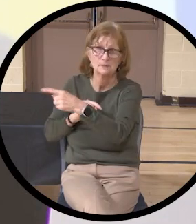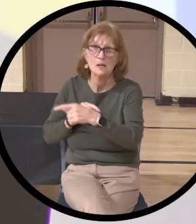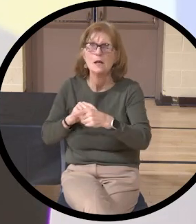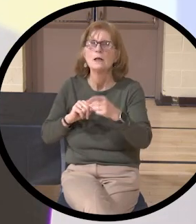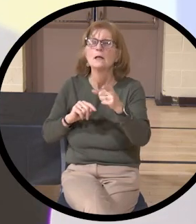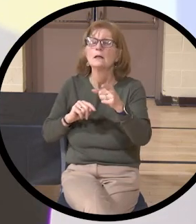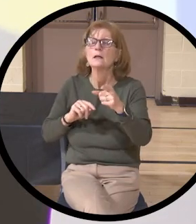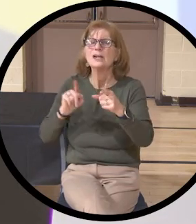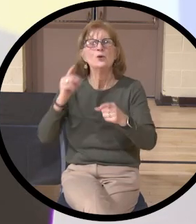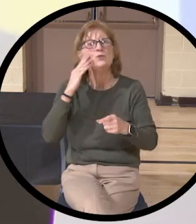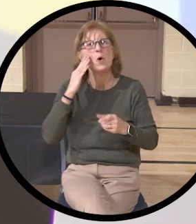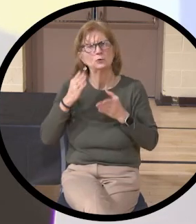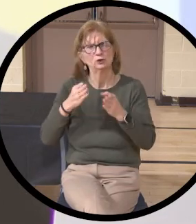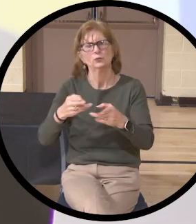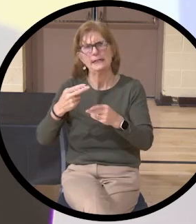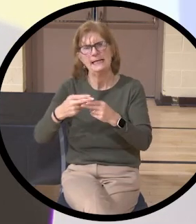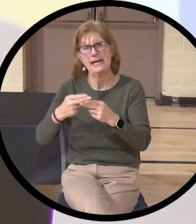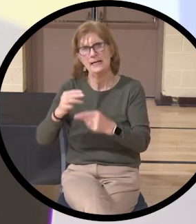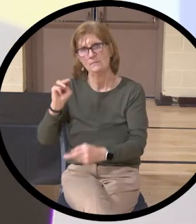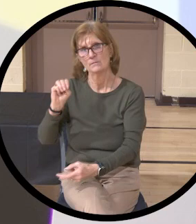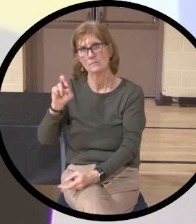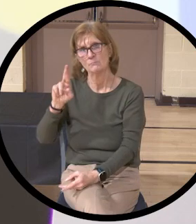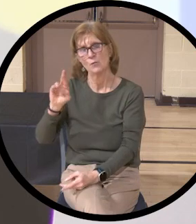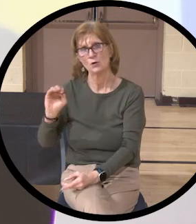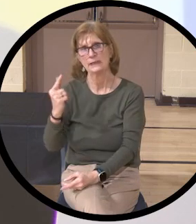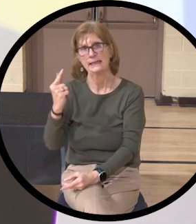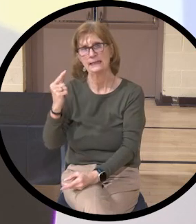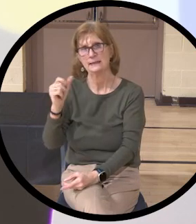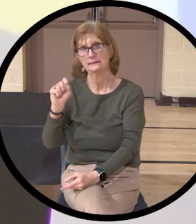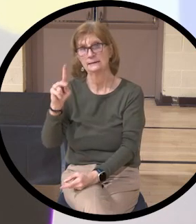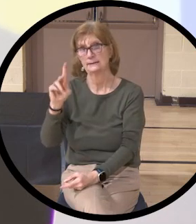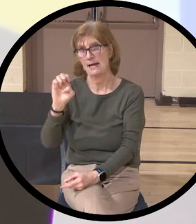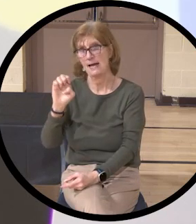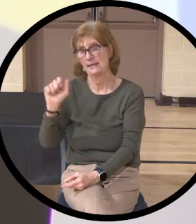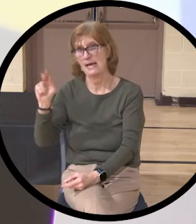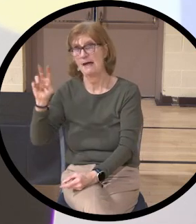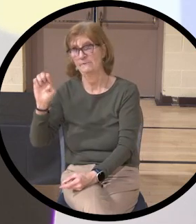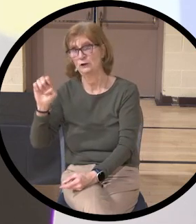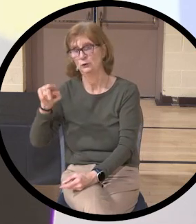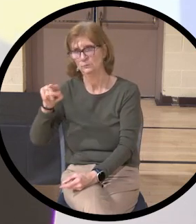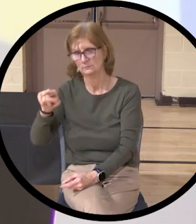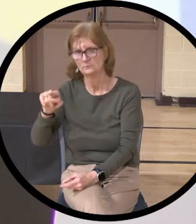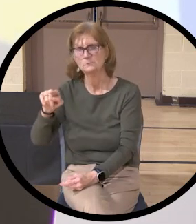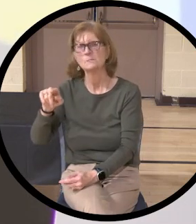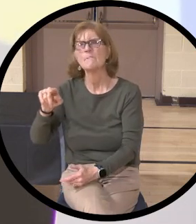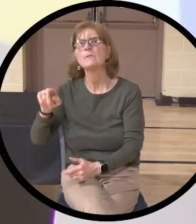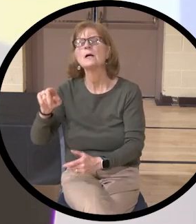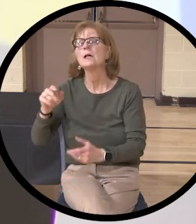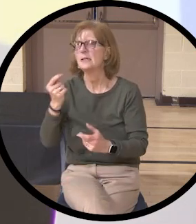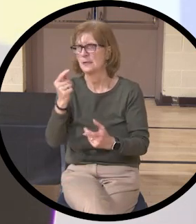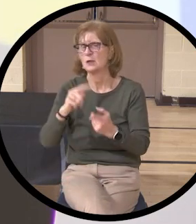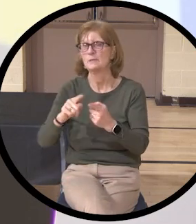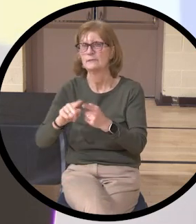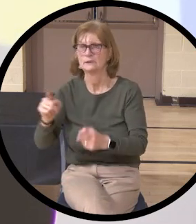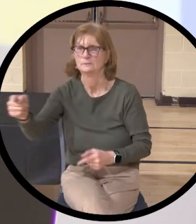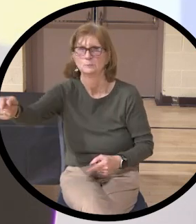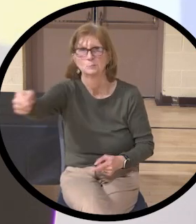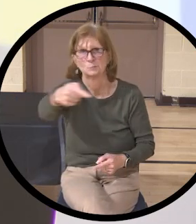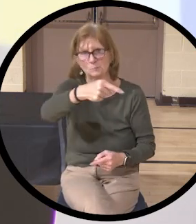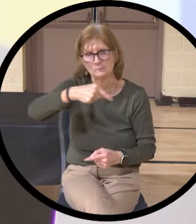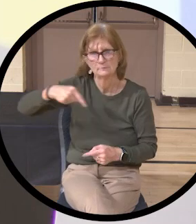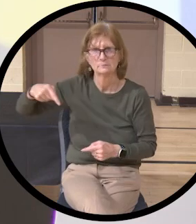Morningside Ave up towards Sunnyside. There is that bump out with the gentleman that